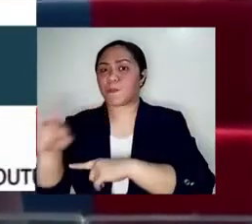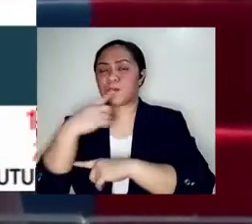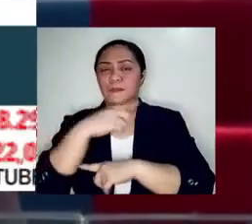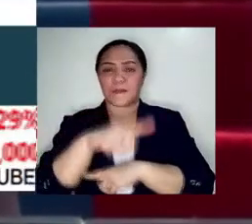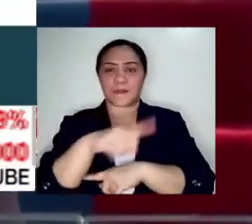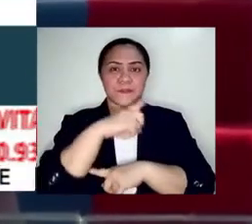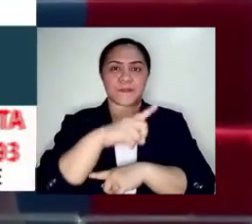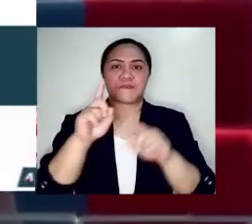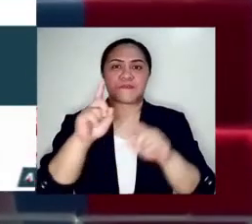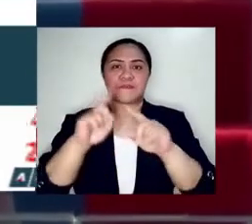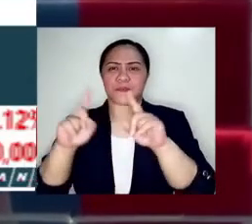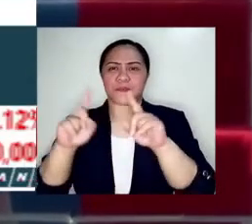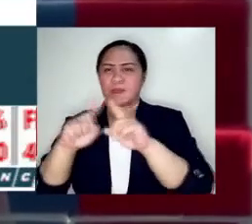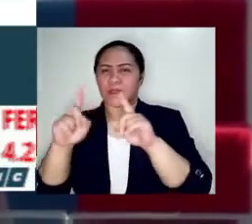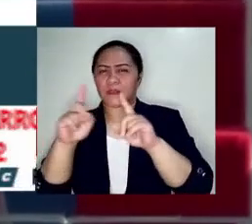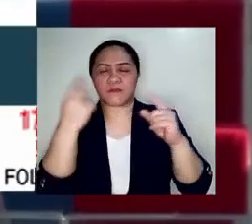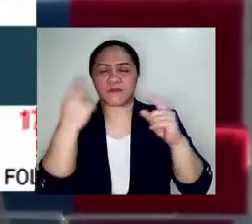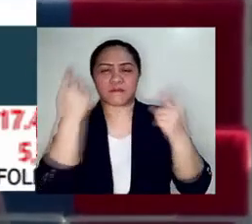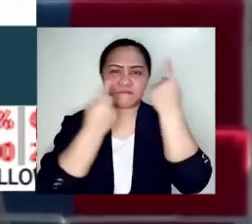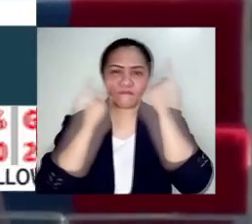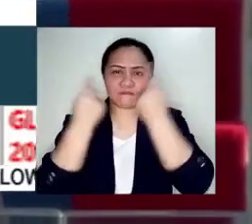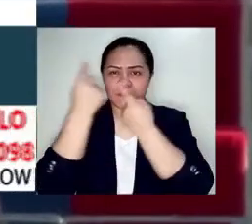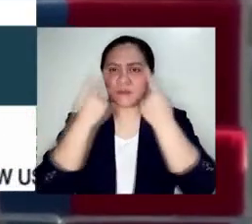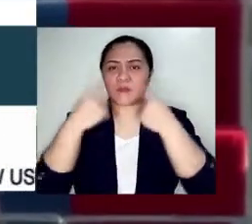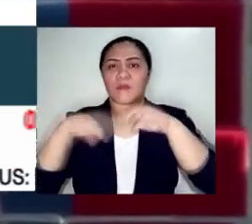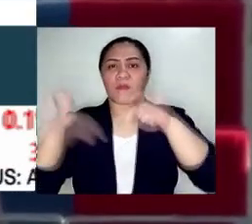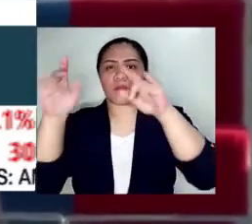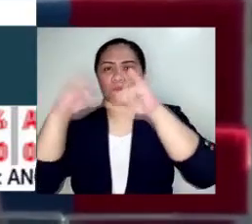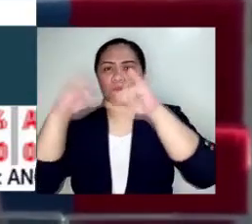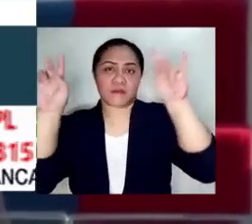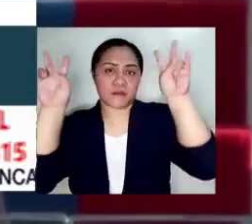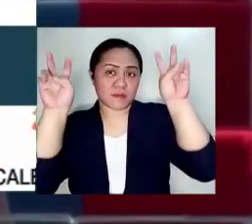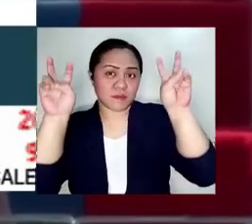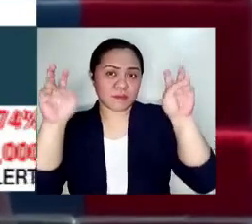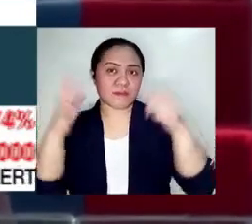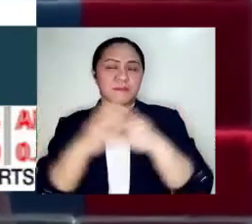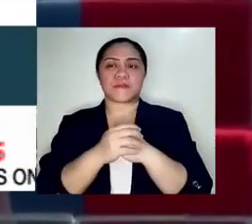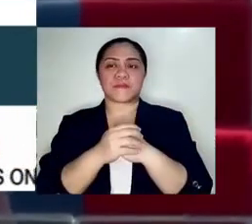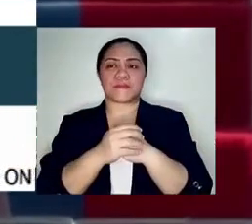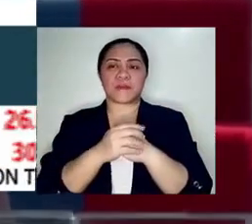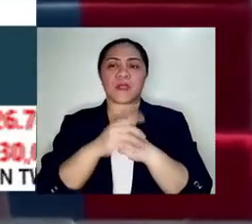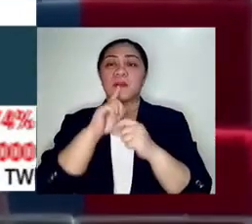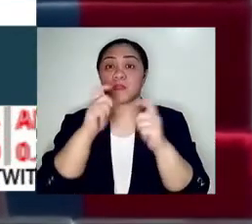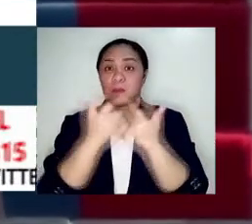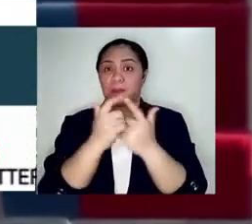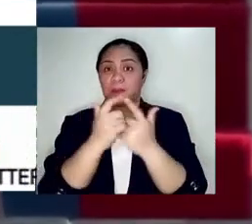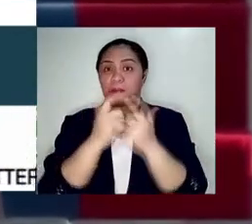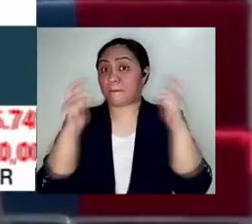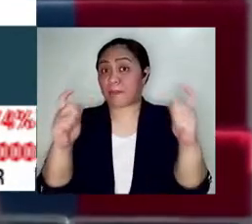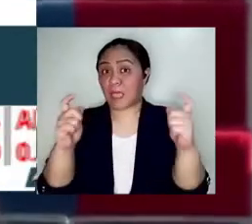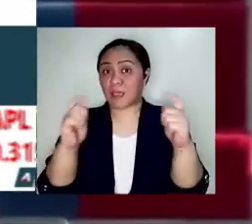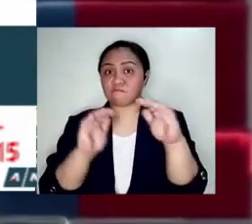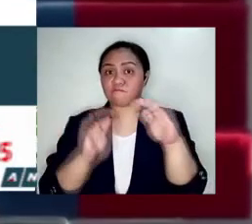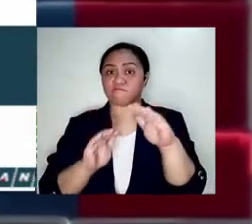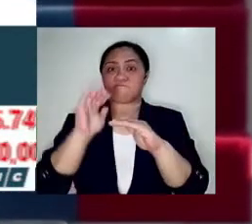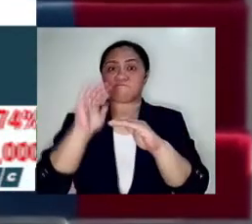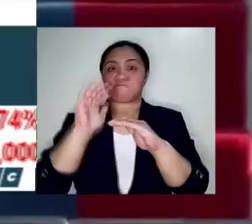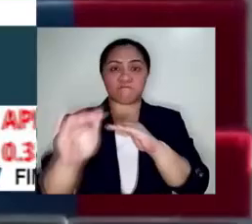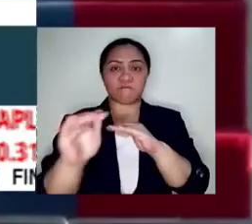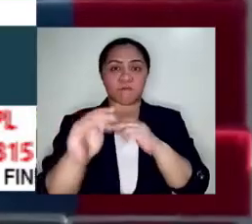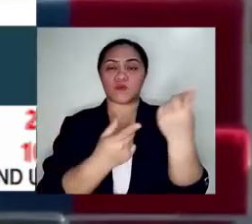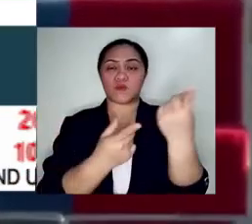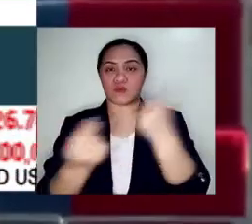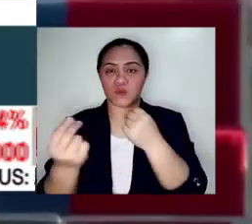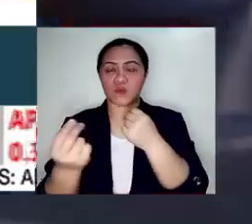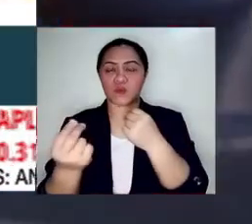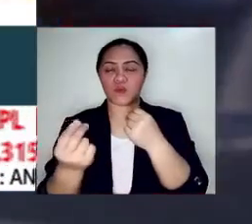or in trade issues. So I think it's a big step. Trump wanted to build it around his